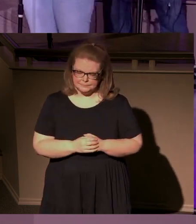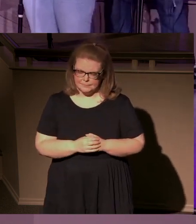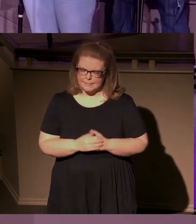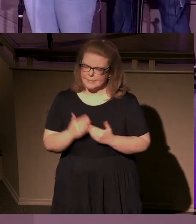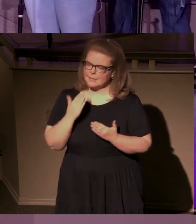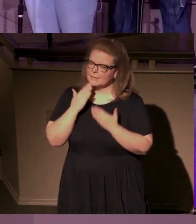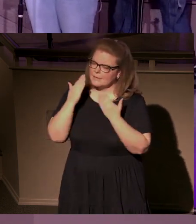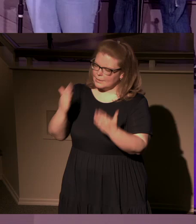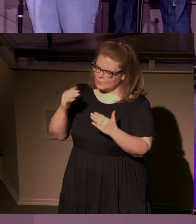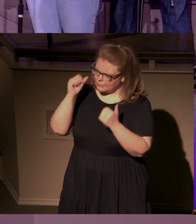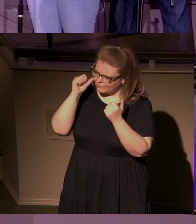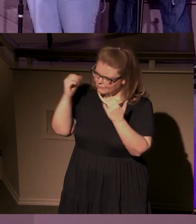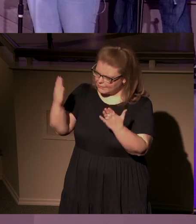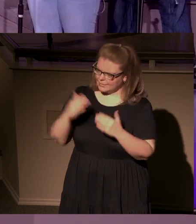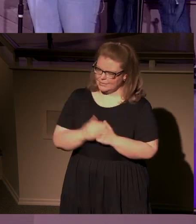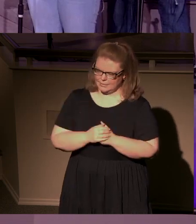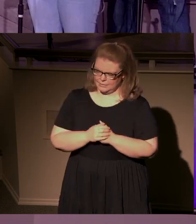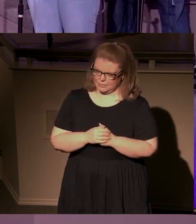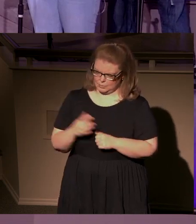When we sing,